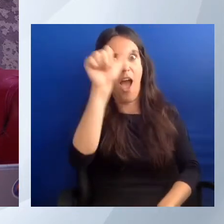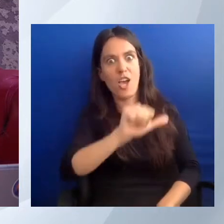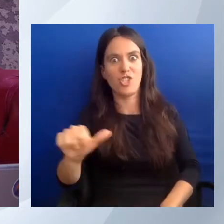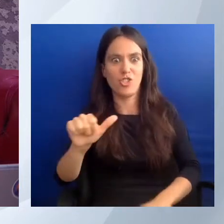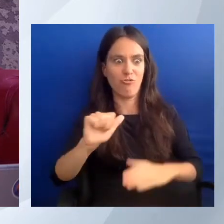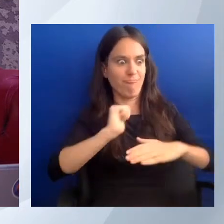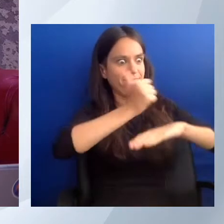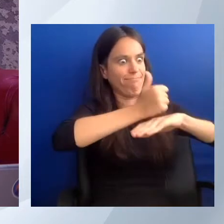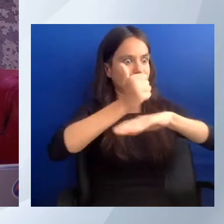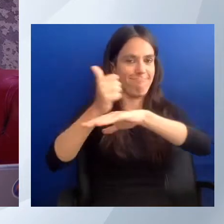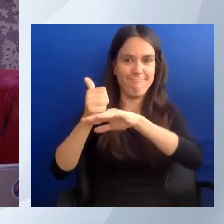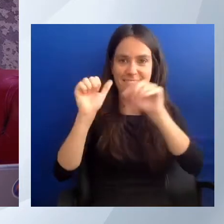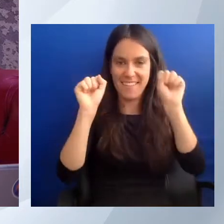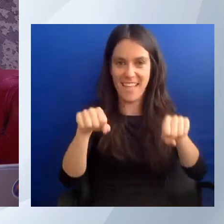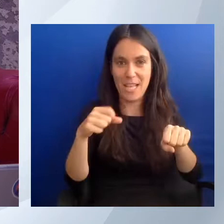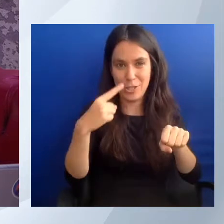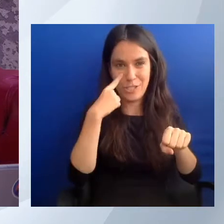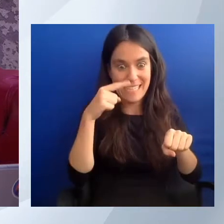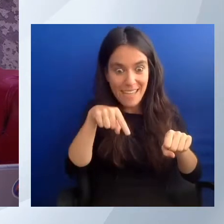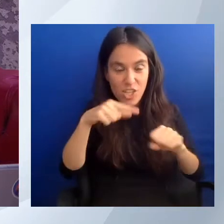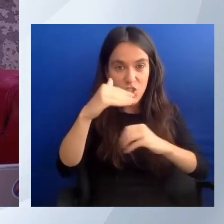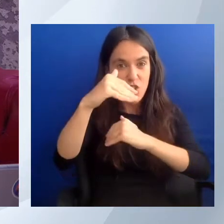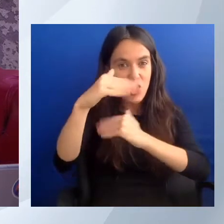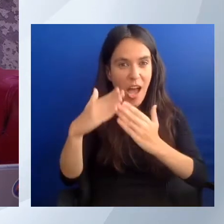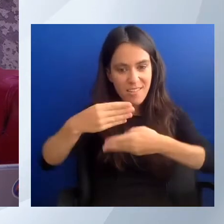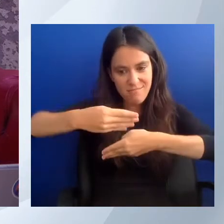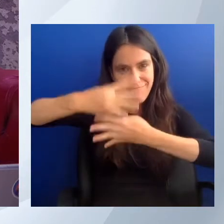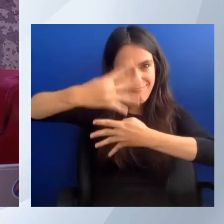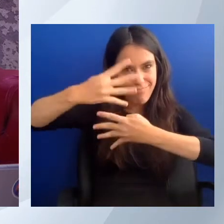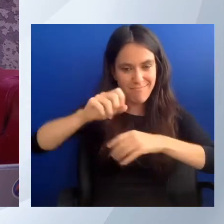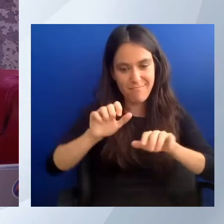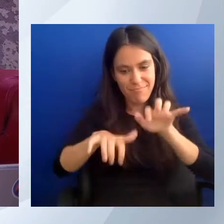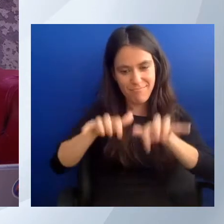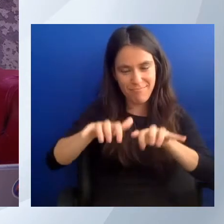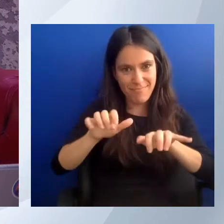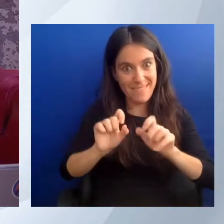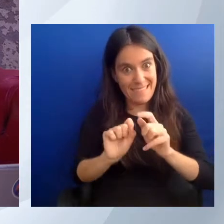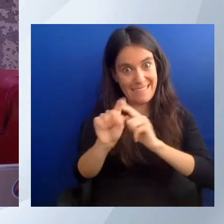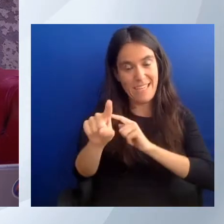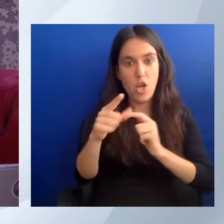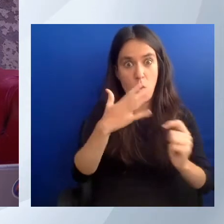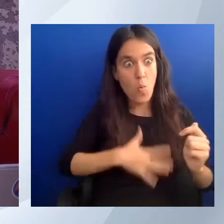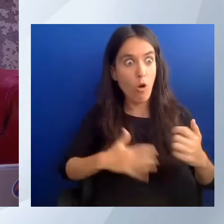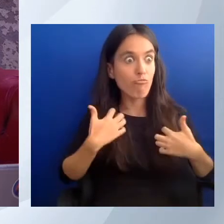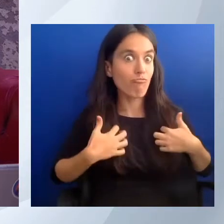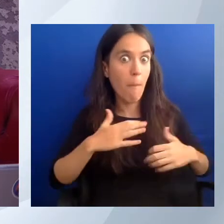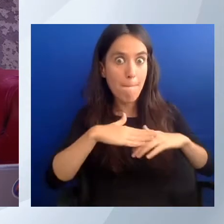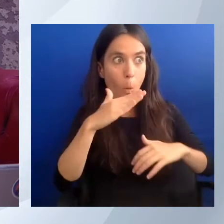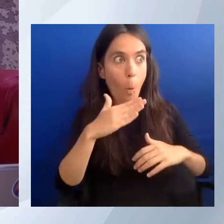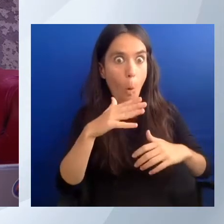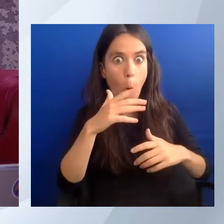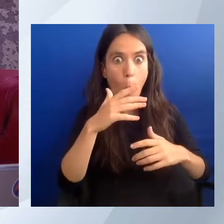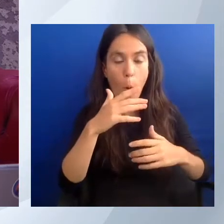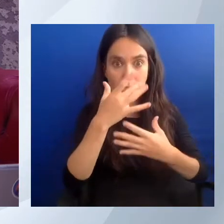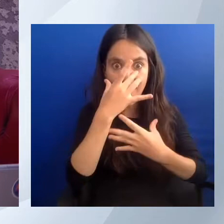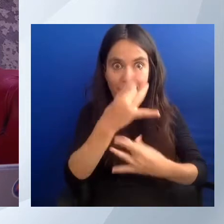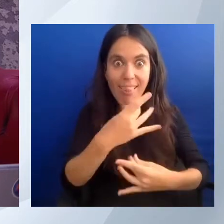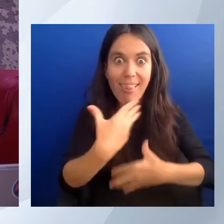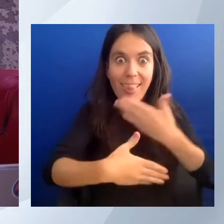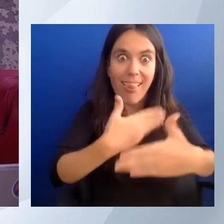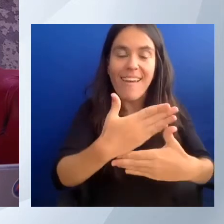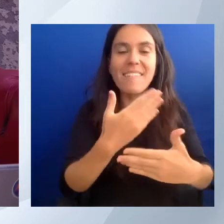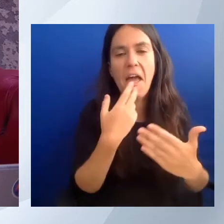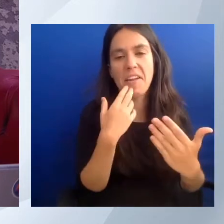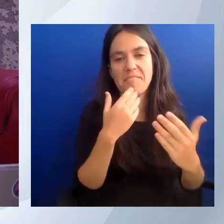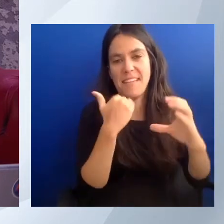So we'll put the link in the chat, and well, just subscribe if you're interested in all that. Now let's head over to